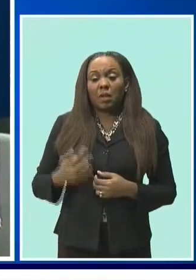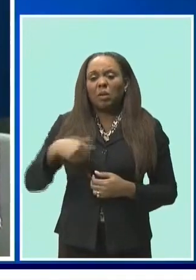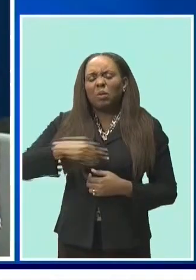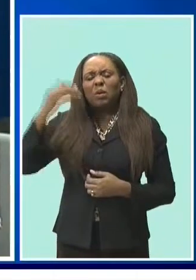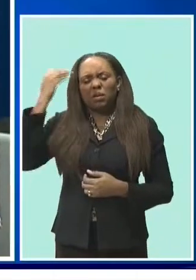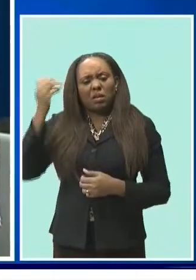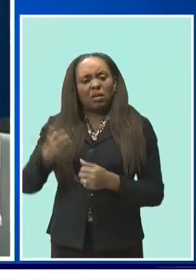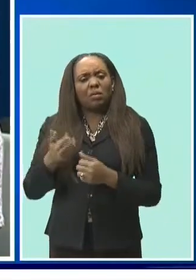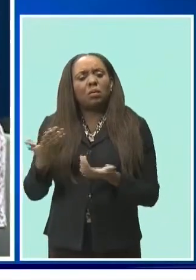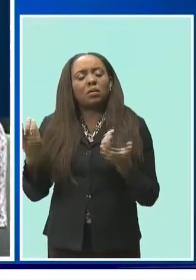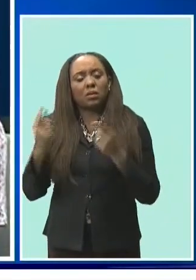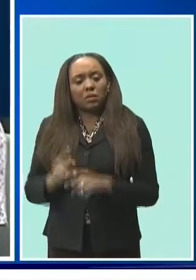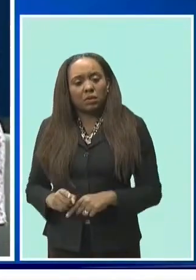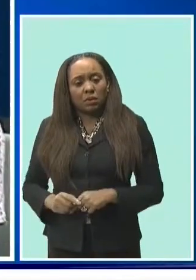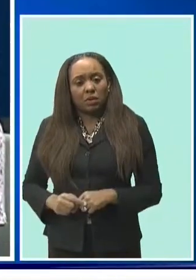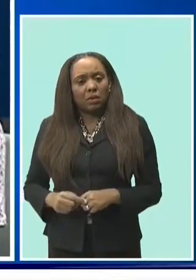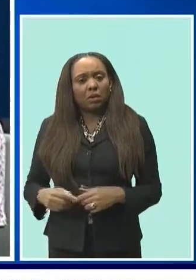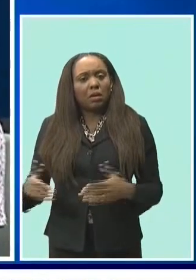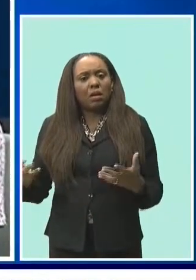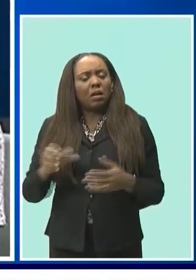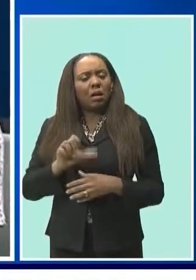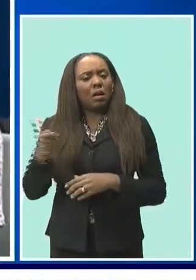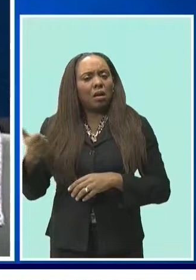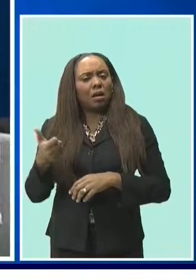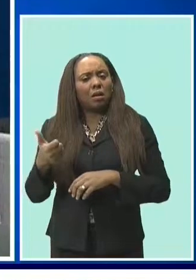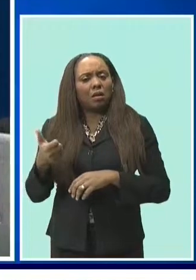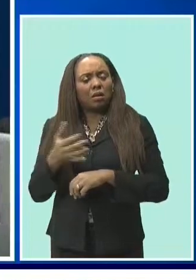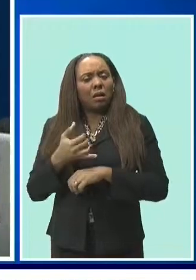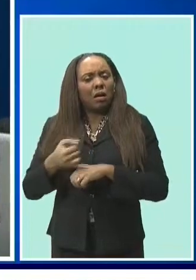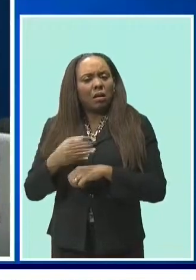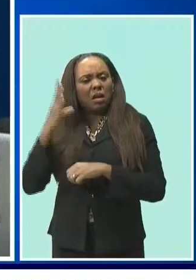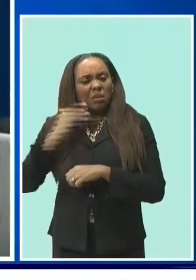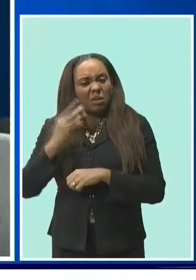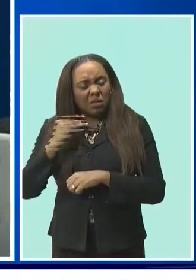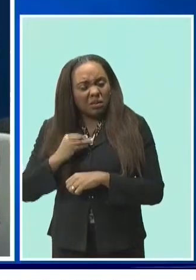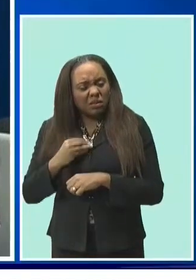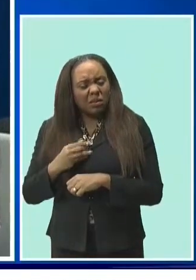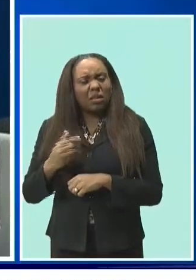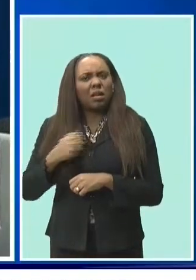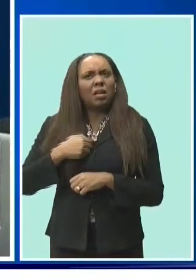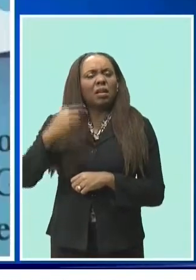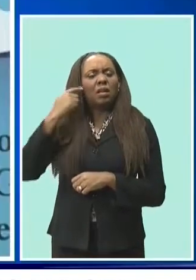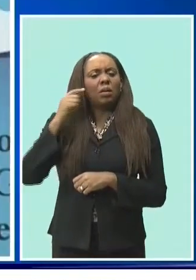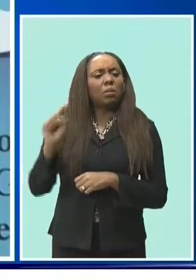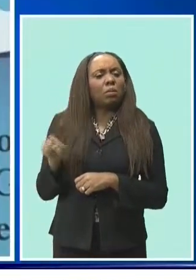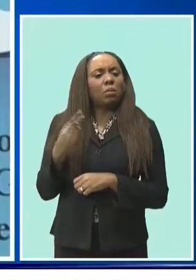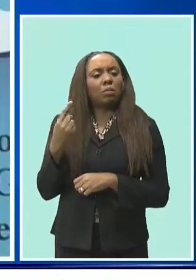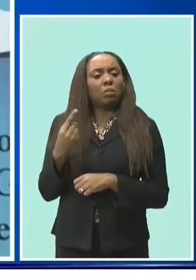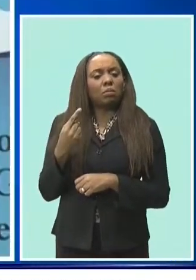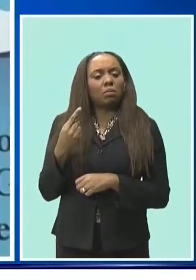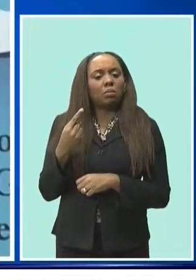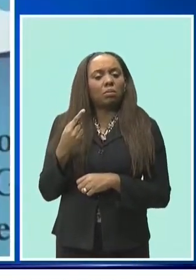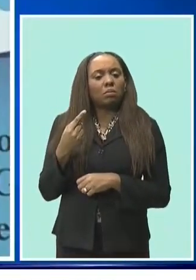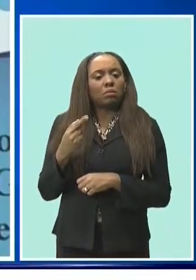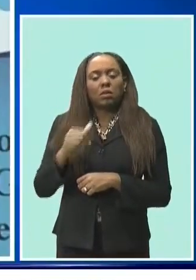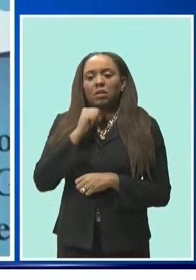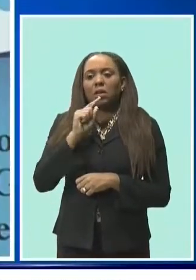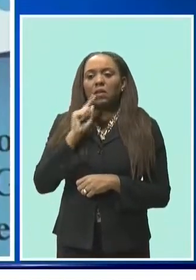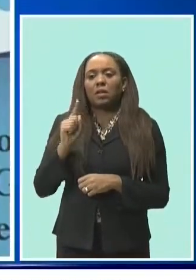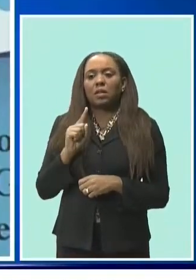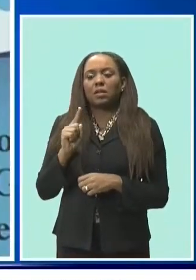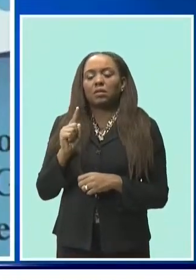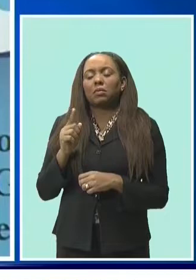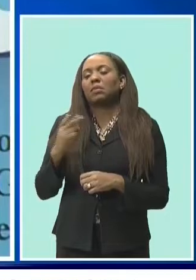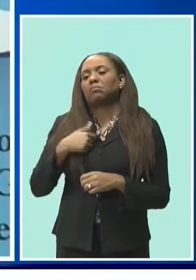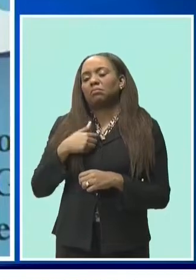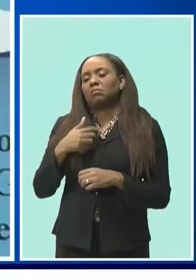think the other countries are not experiencing anywhere near that. The only other countries I understand that, well, they're not even associated with us. I'm speaking ahead